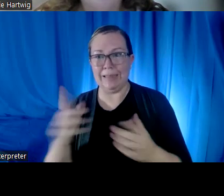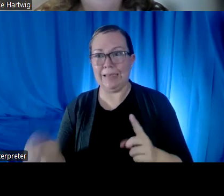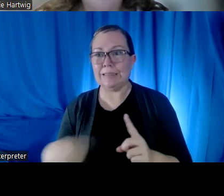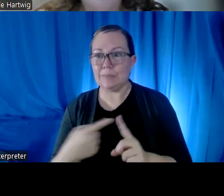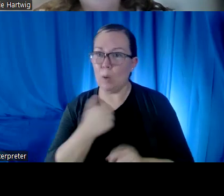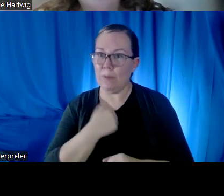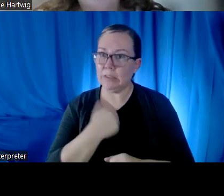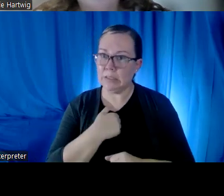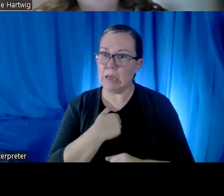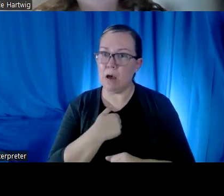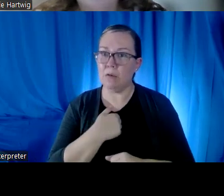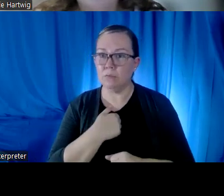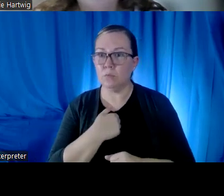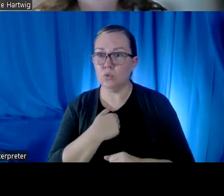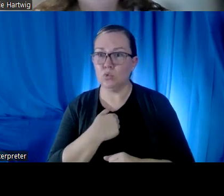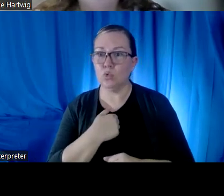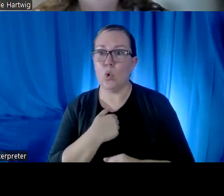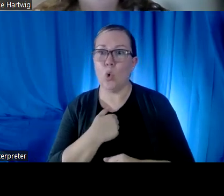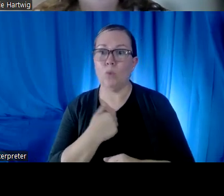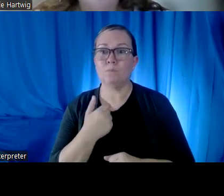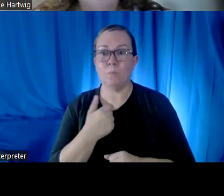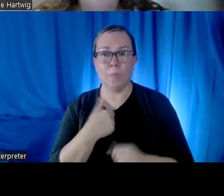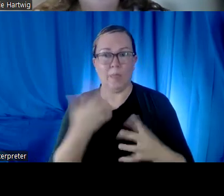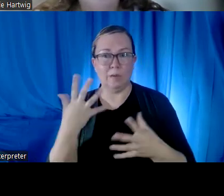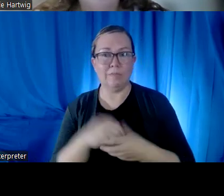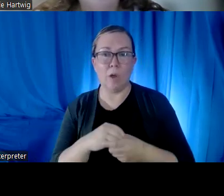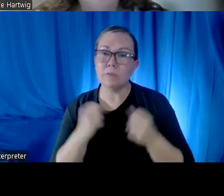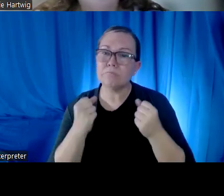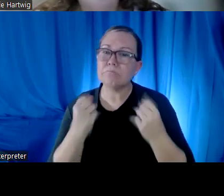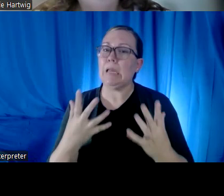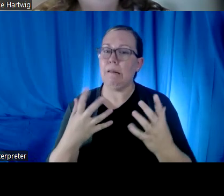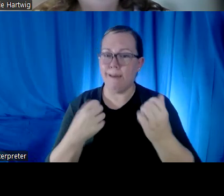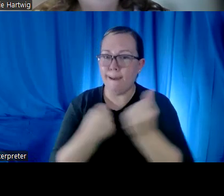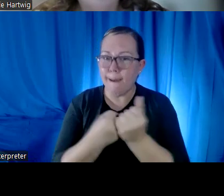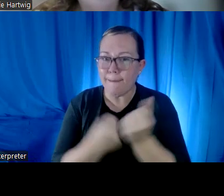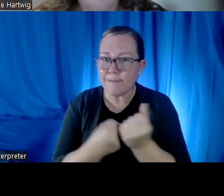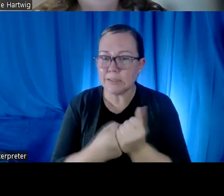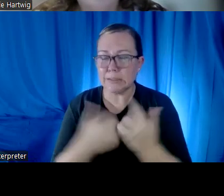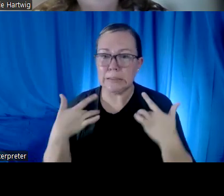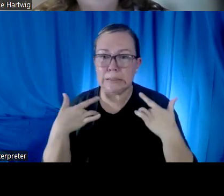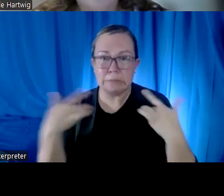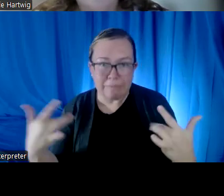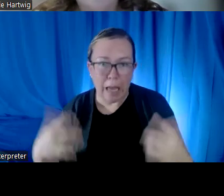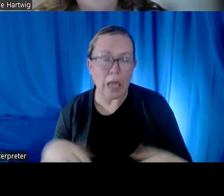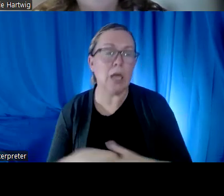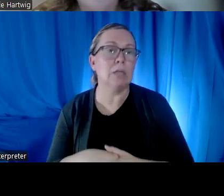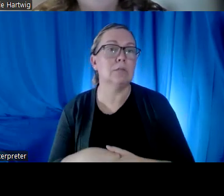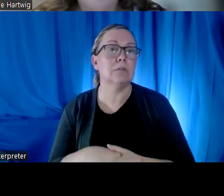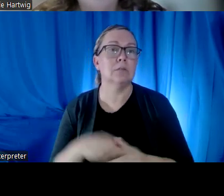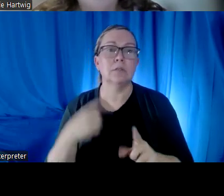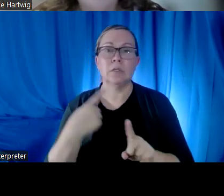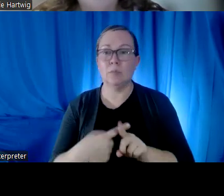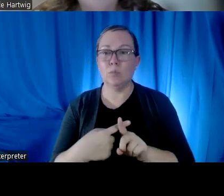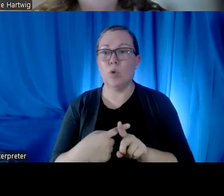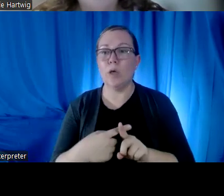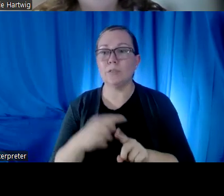So I have been involved in a lot of advocacy events, as well as Riley